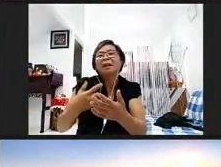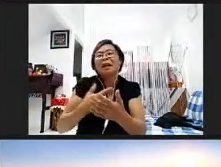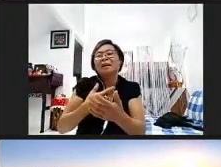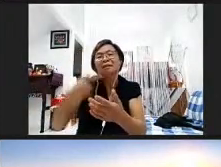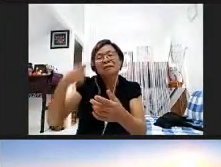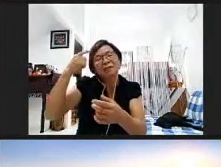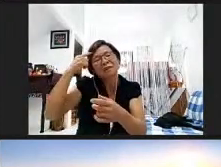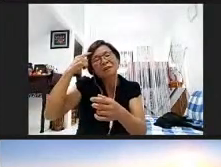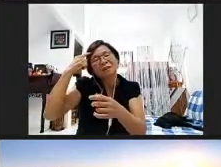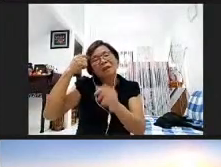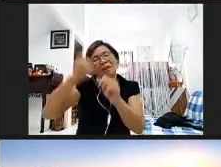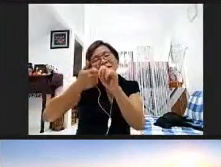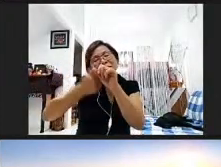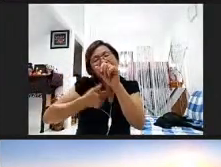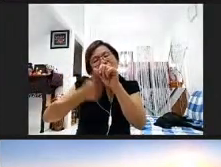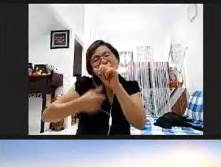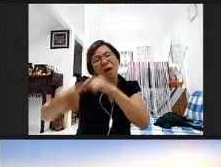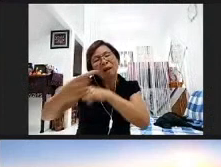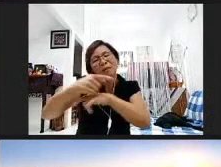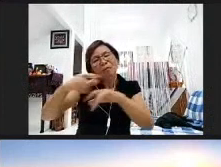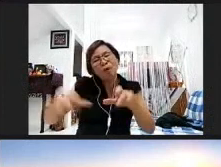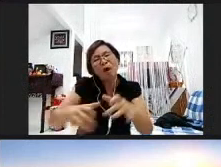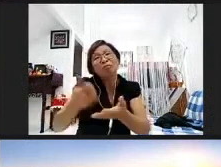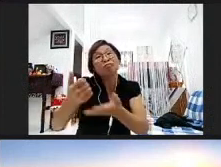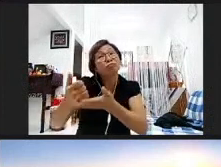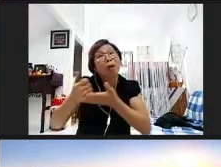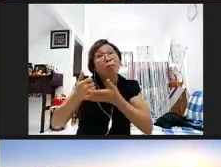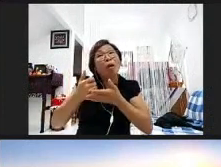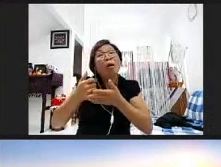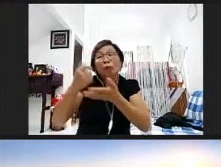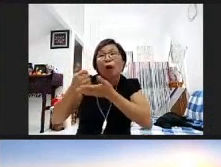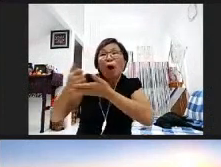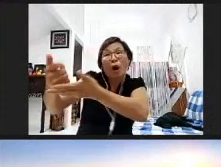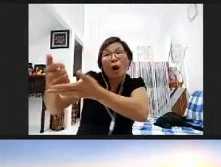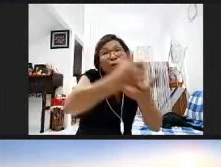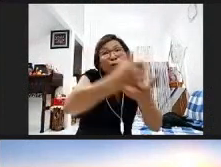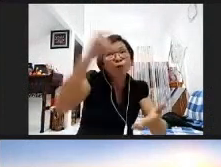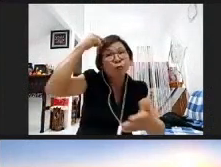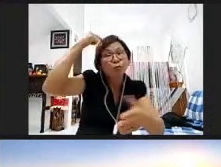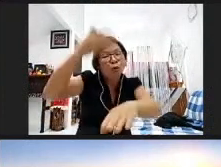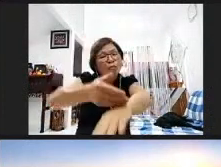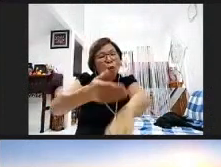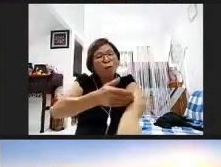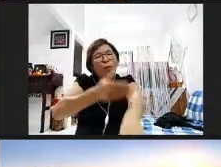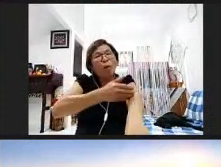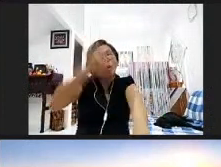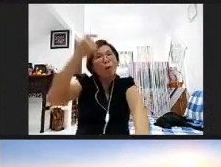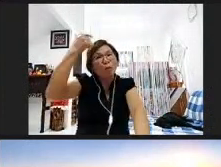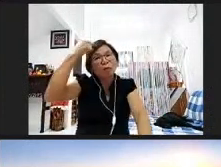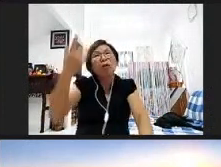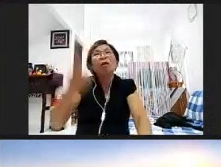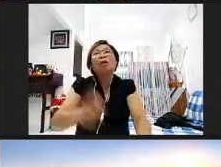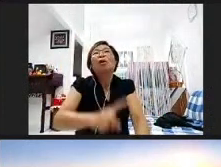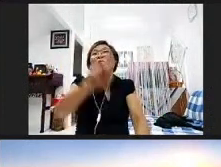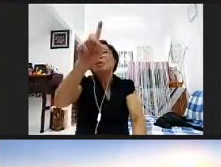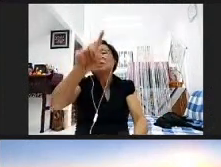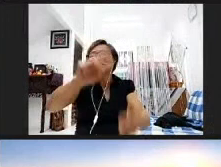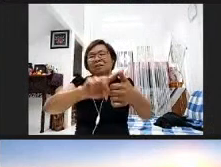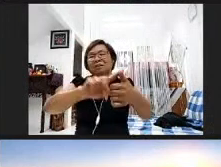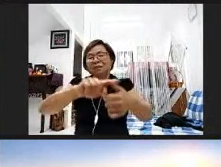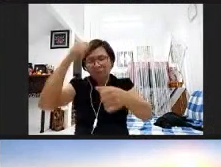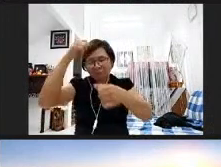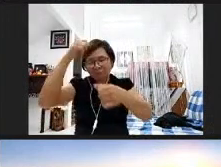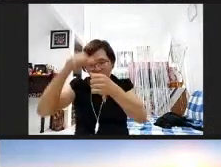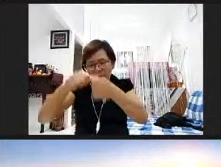daily basis to help us to improve our mental health? Okay, the first one, we got to constantly remind ourselves we